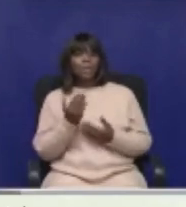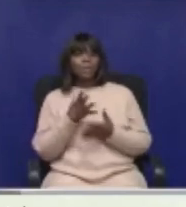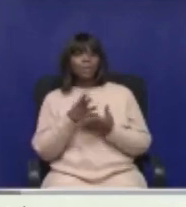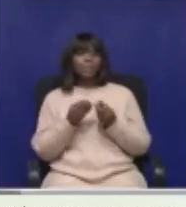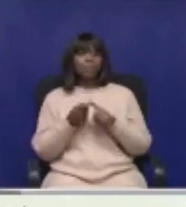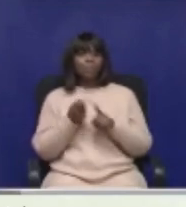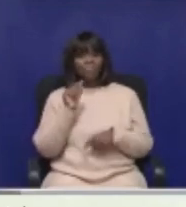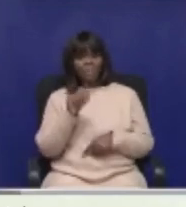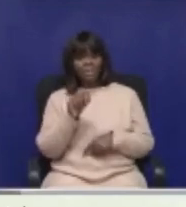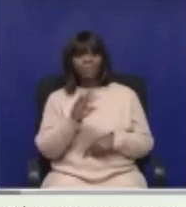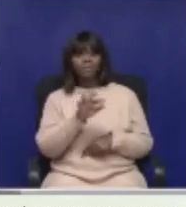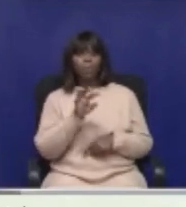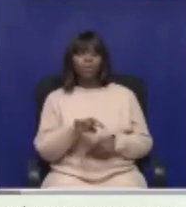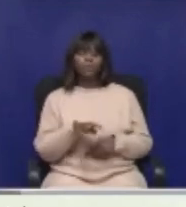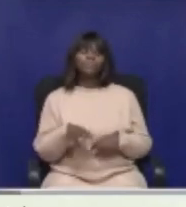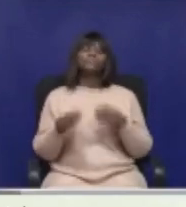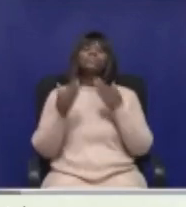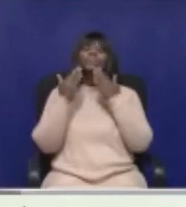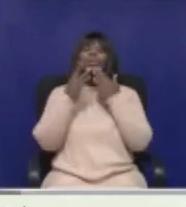Honourable Minister.